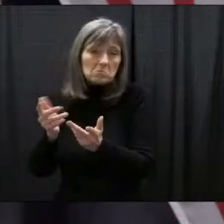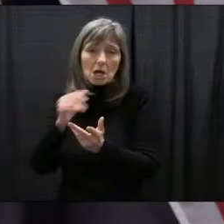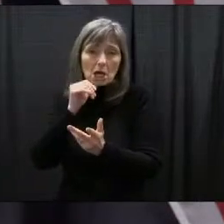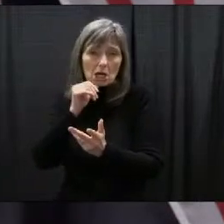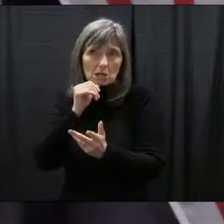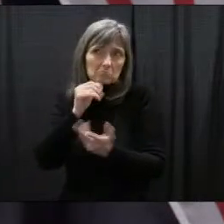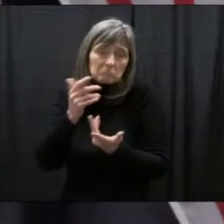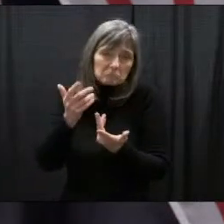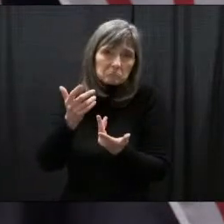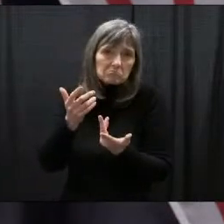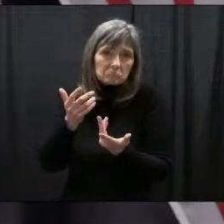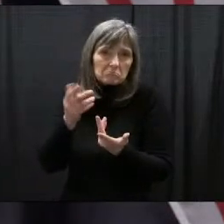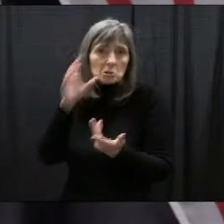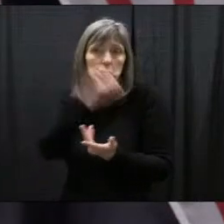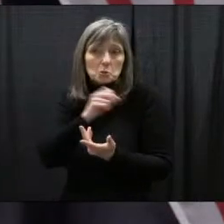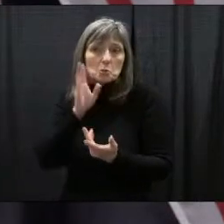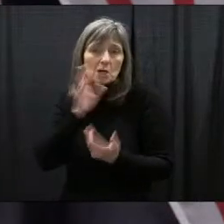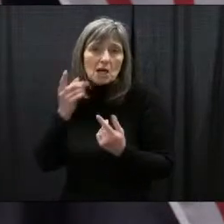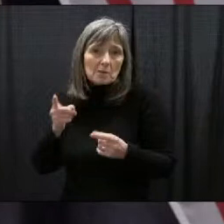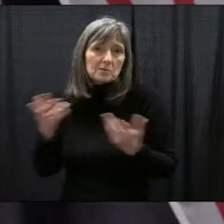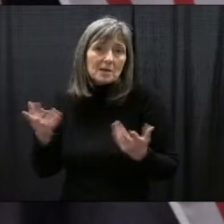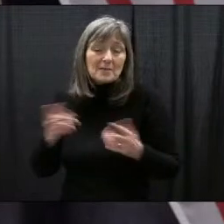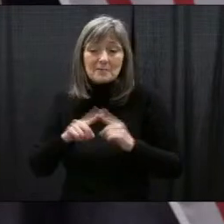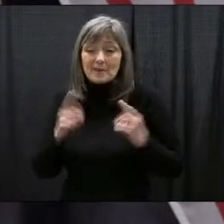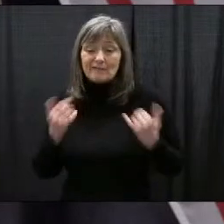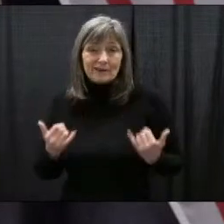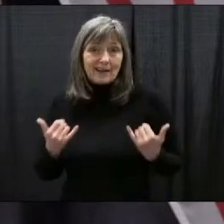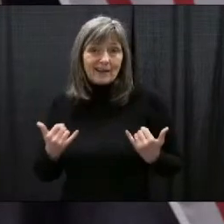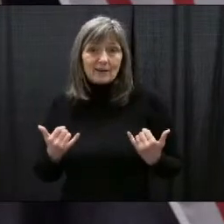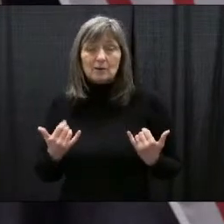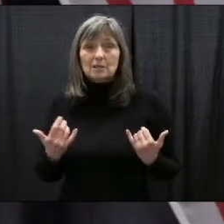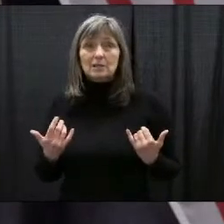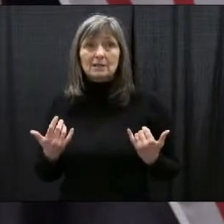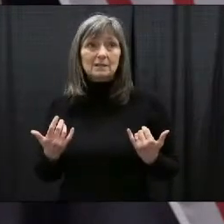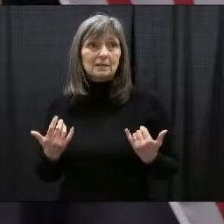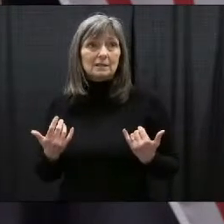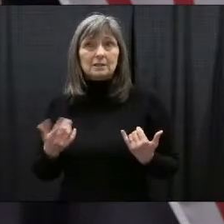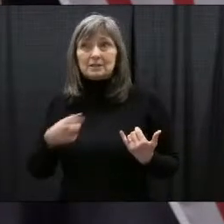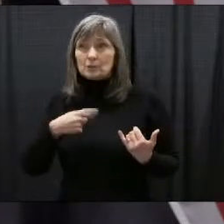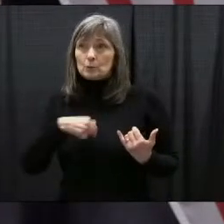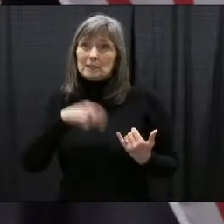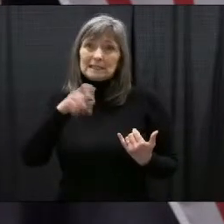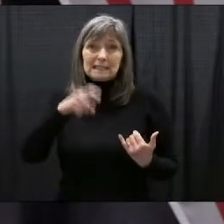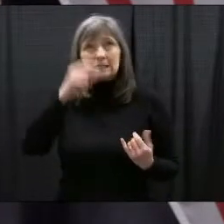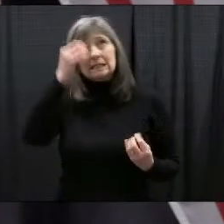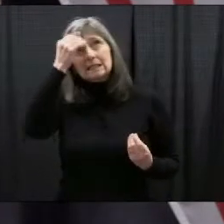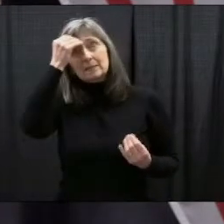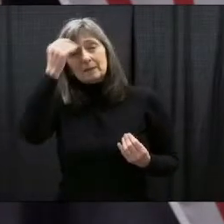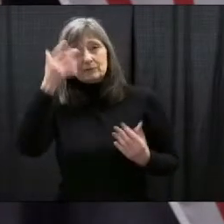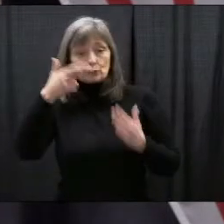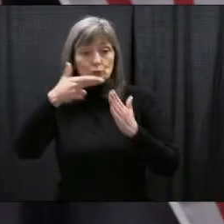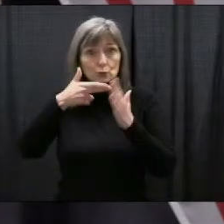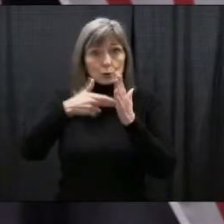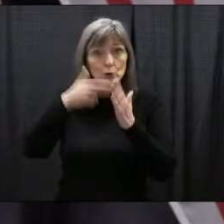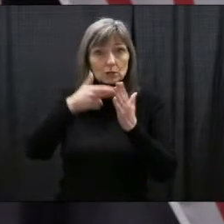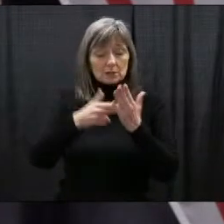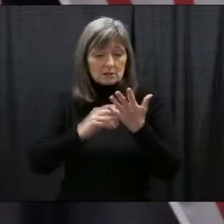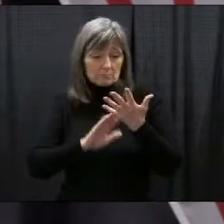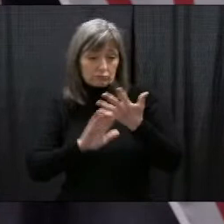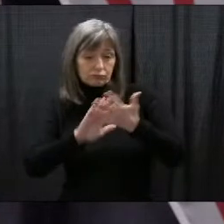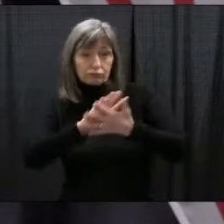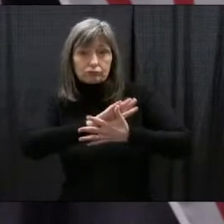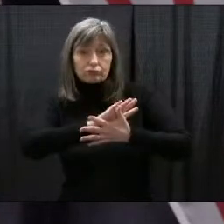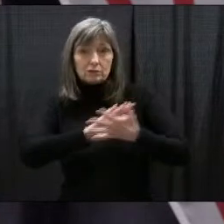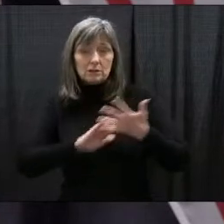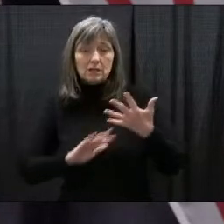happen. But, we are at a point where we have to consider that the measures